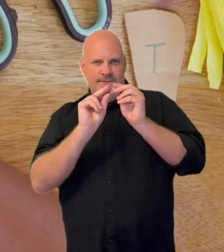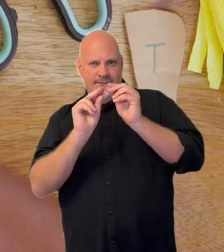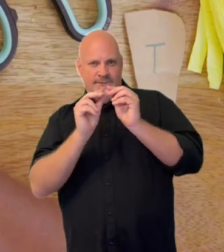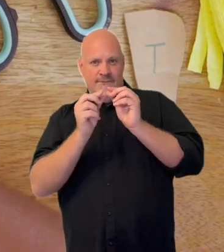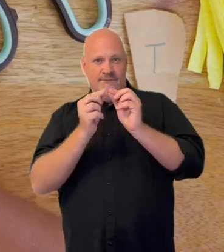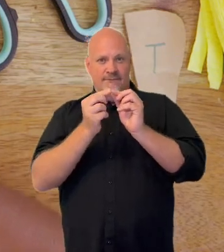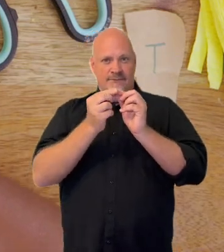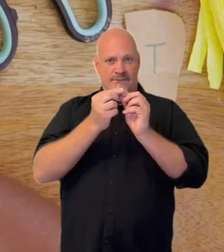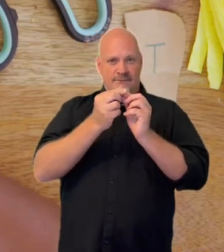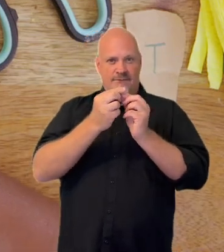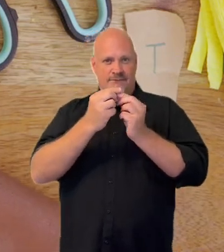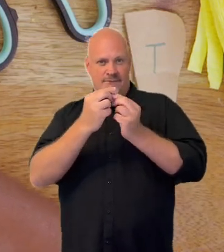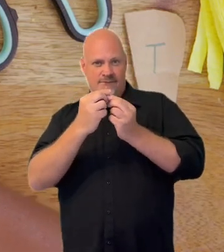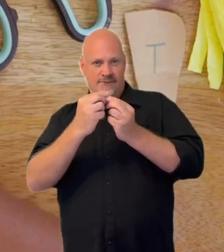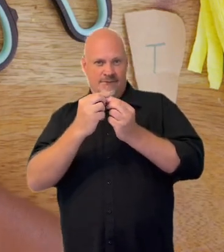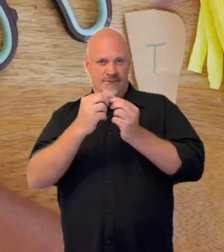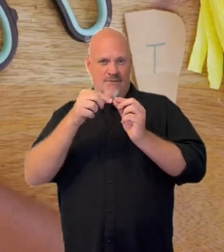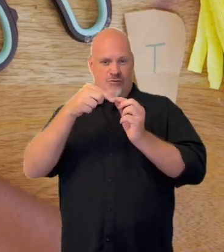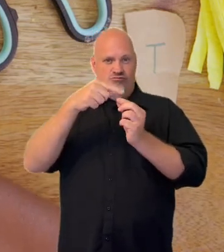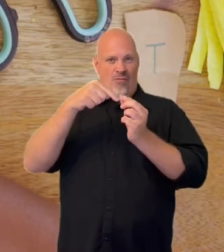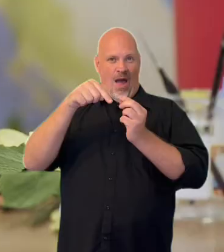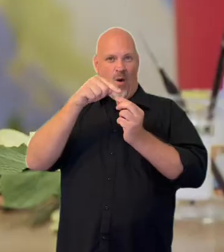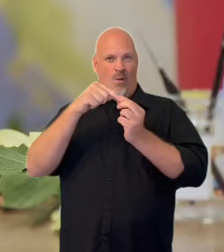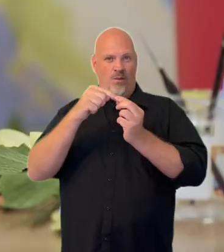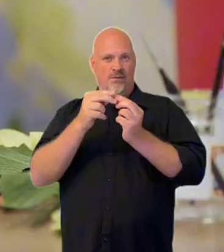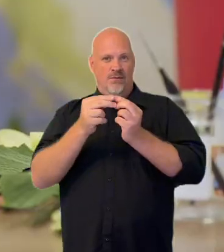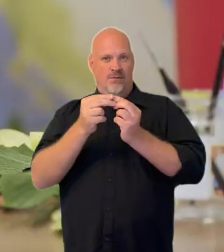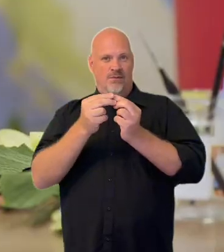And then snip off the excess wire.